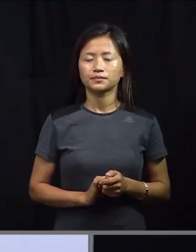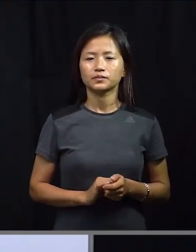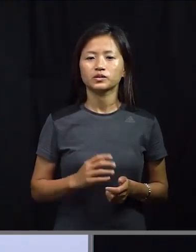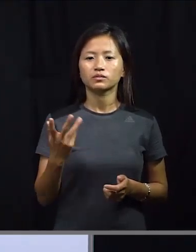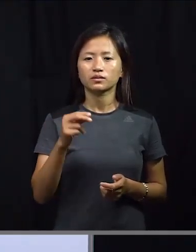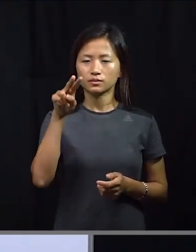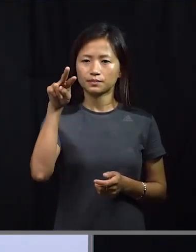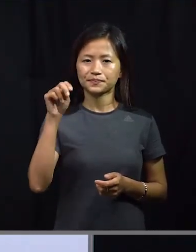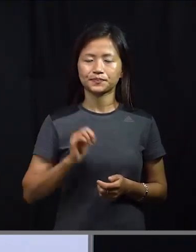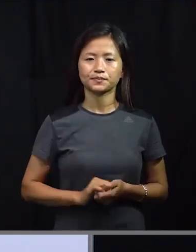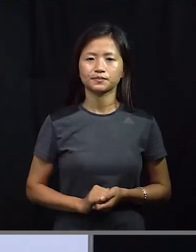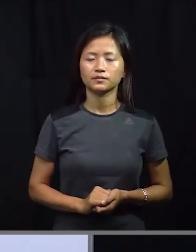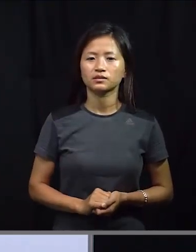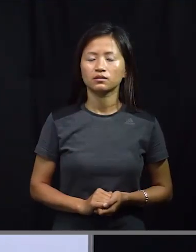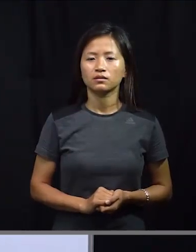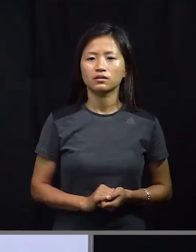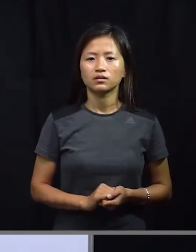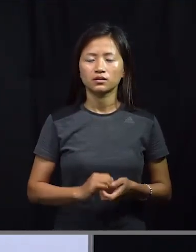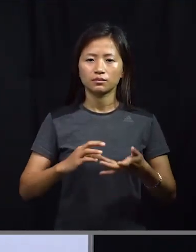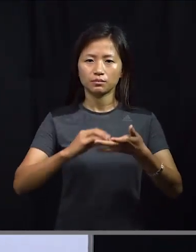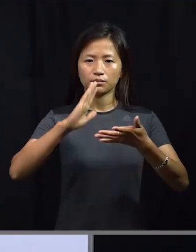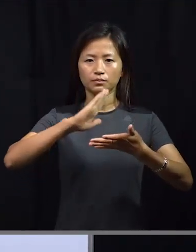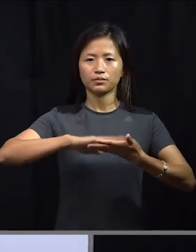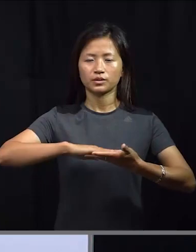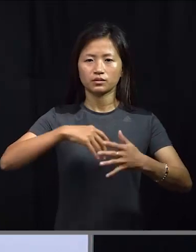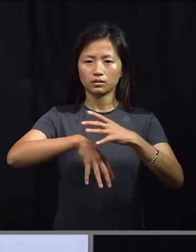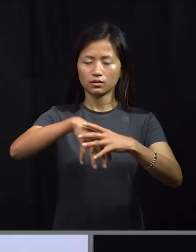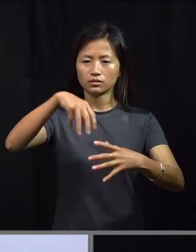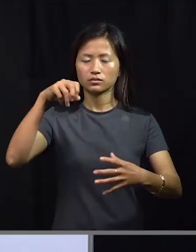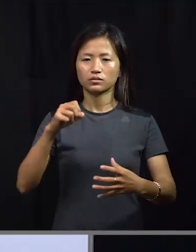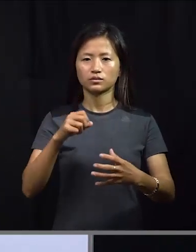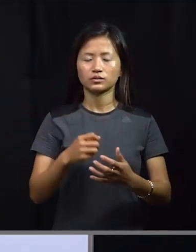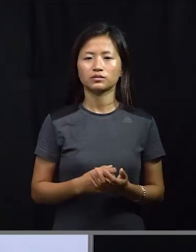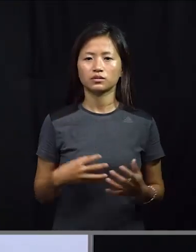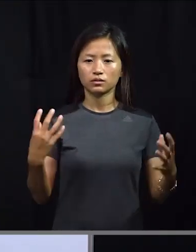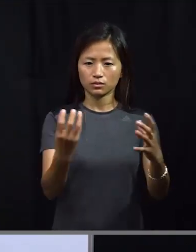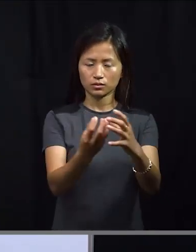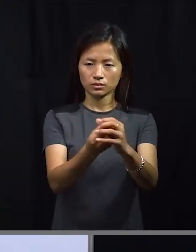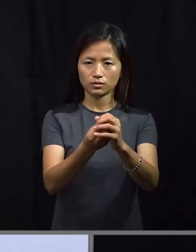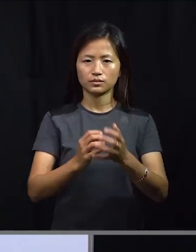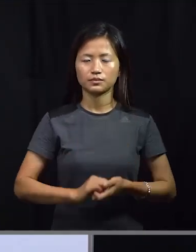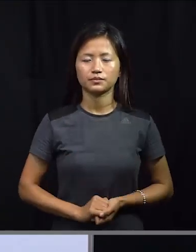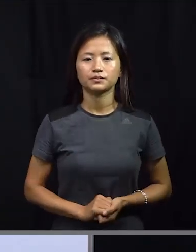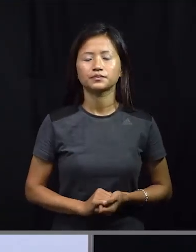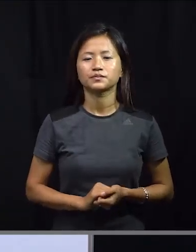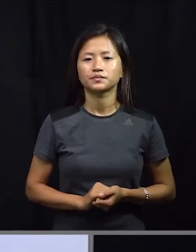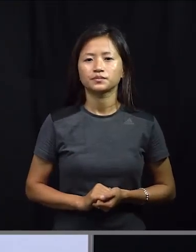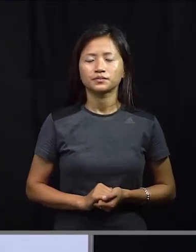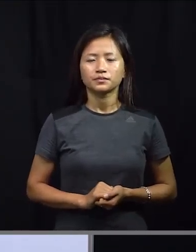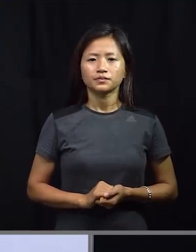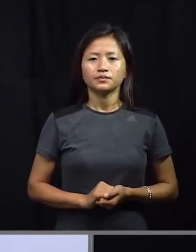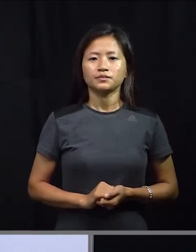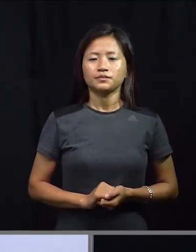mean here, okay? Exogamy means marriage outside the group, okay? Outside